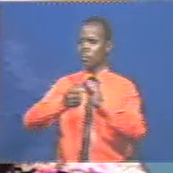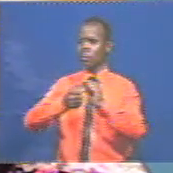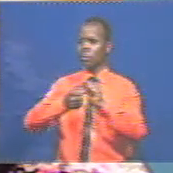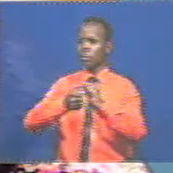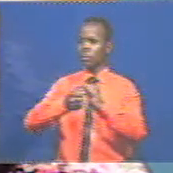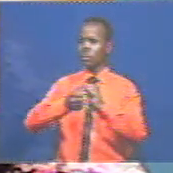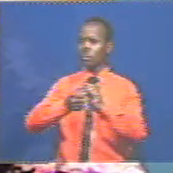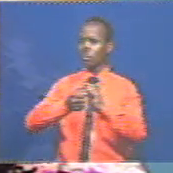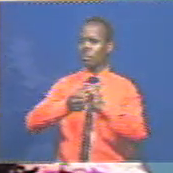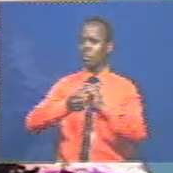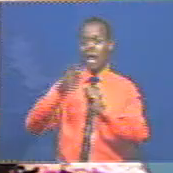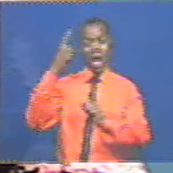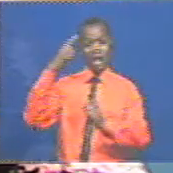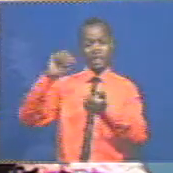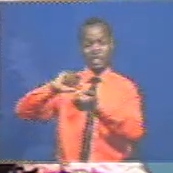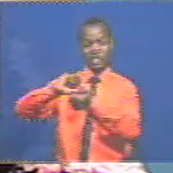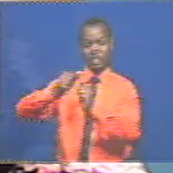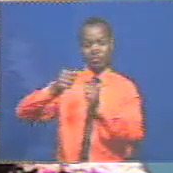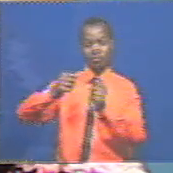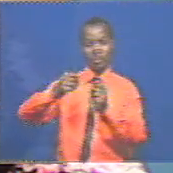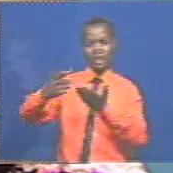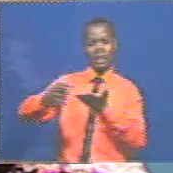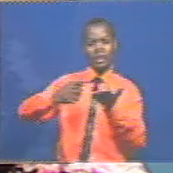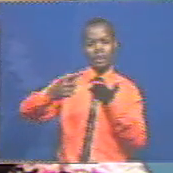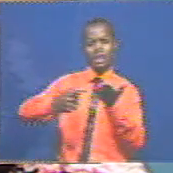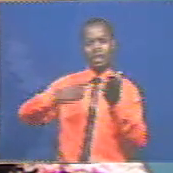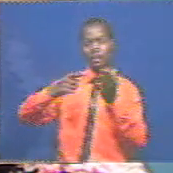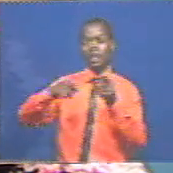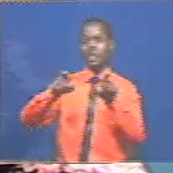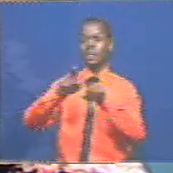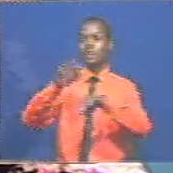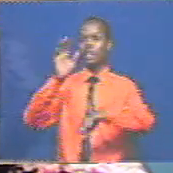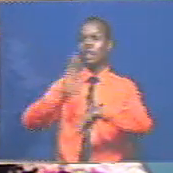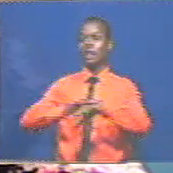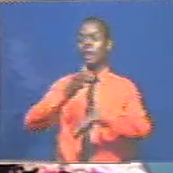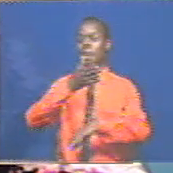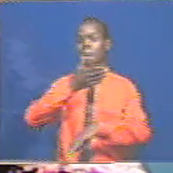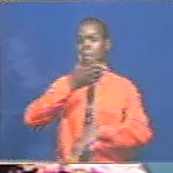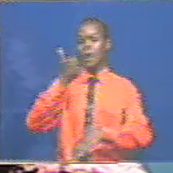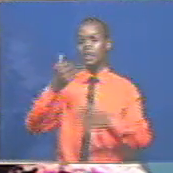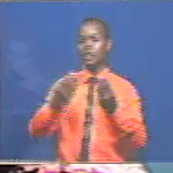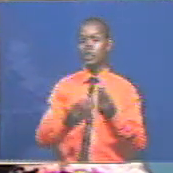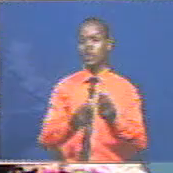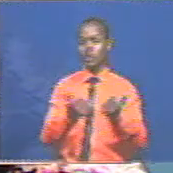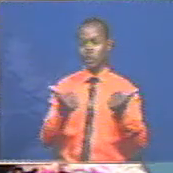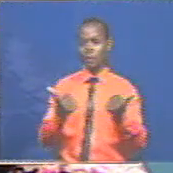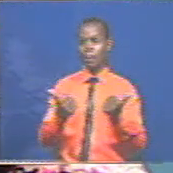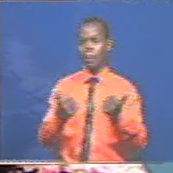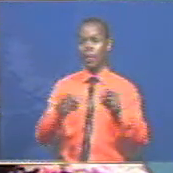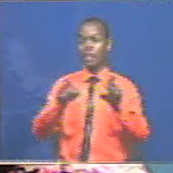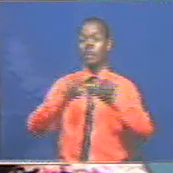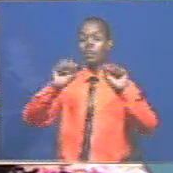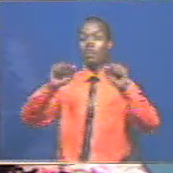ideas and also getting the best practices feedback and and there will be a